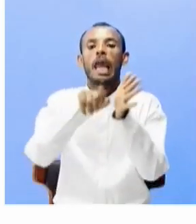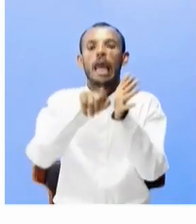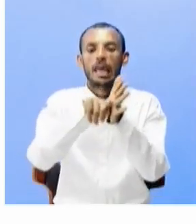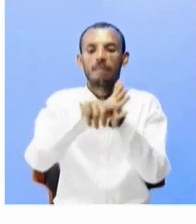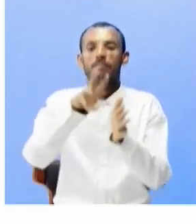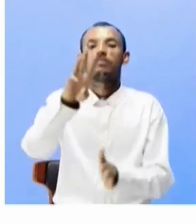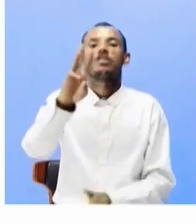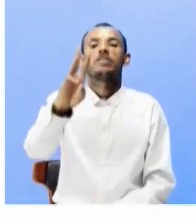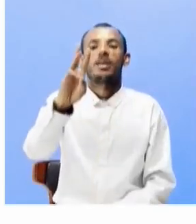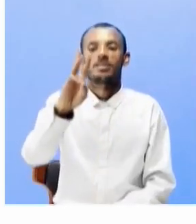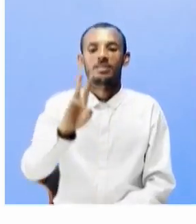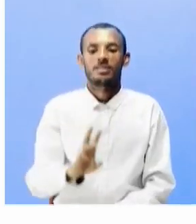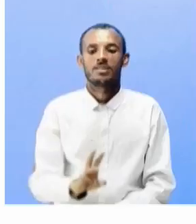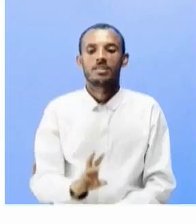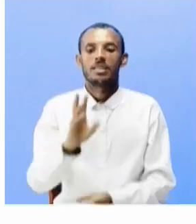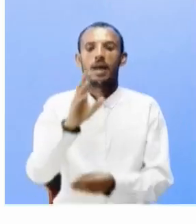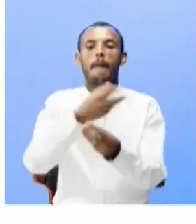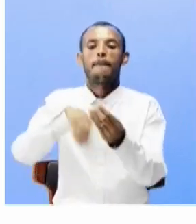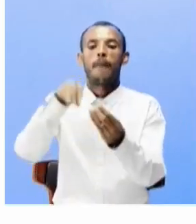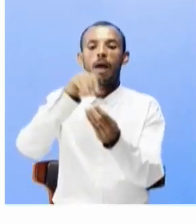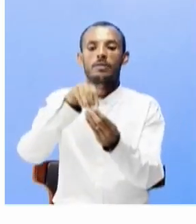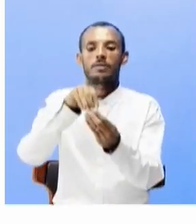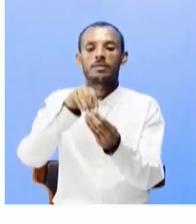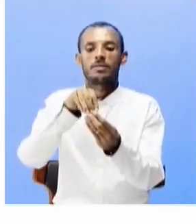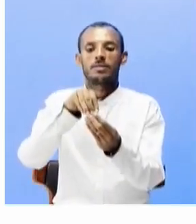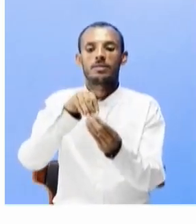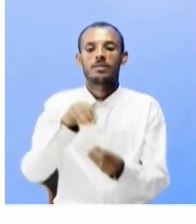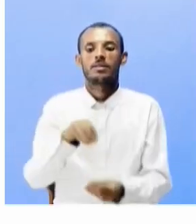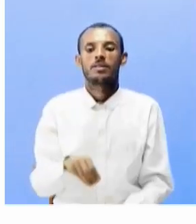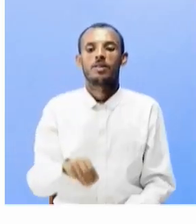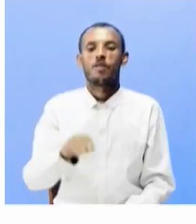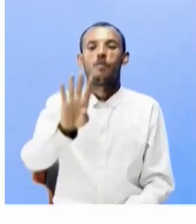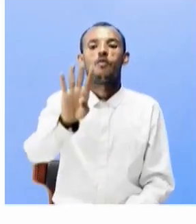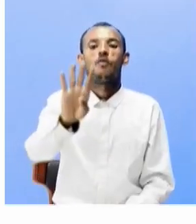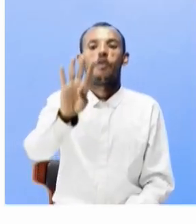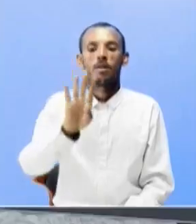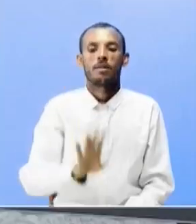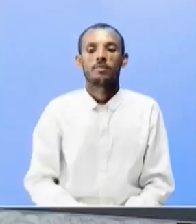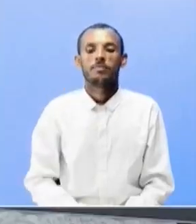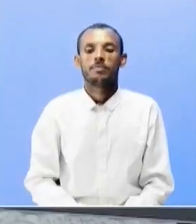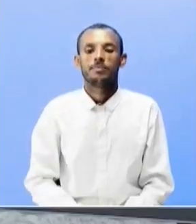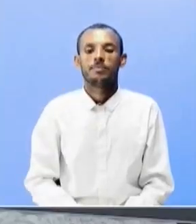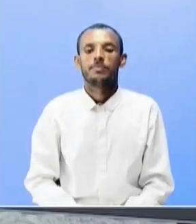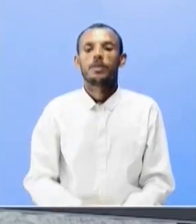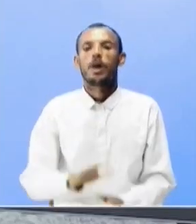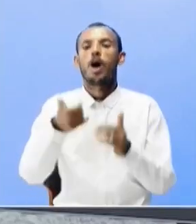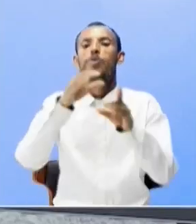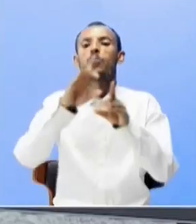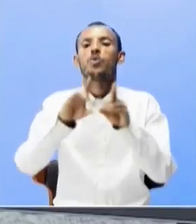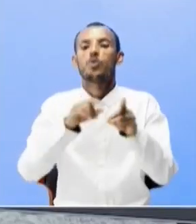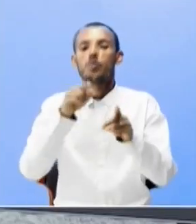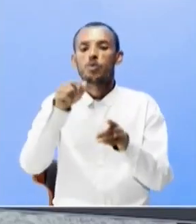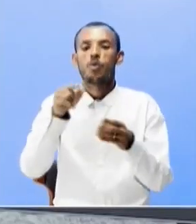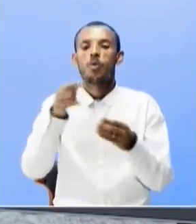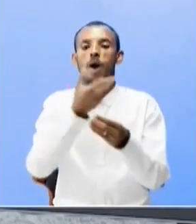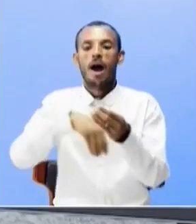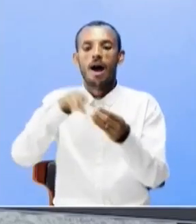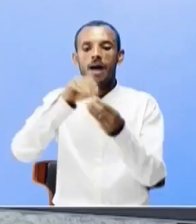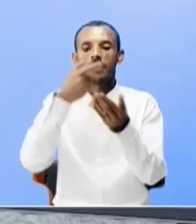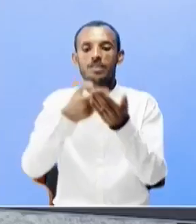-6 plus 4. How do we add these two